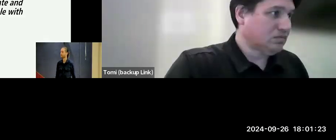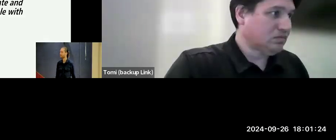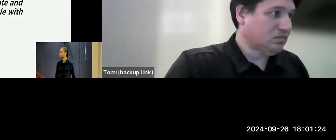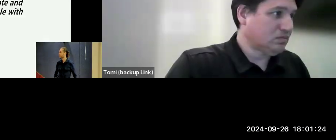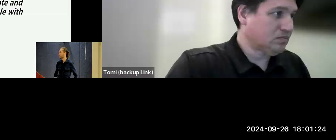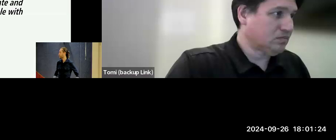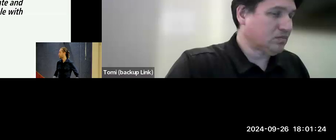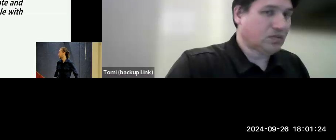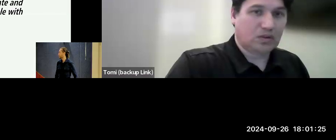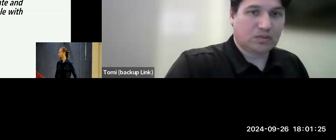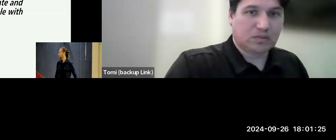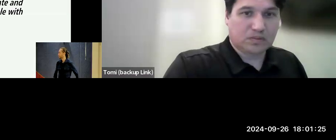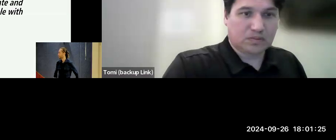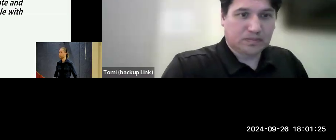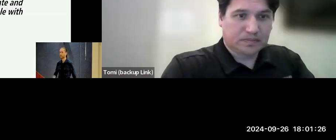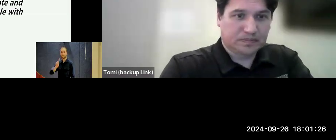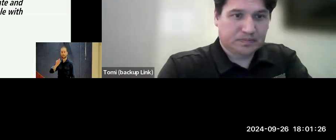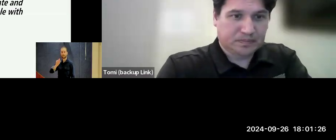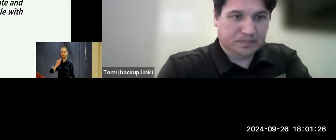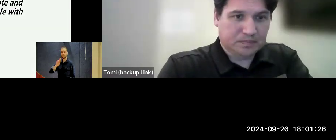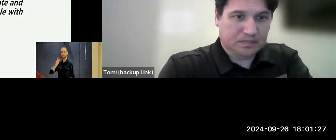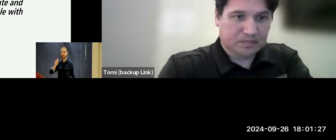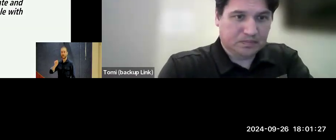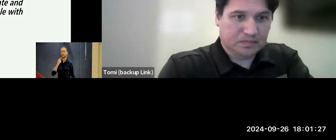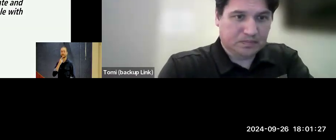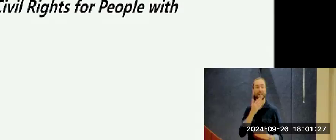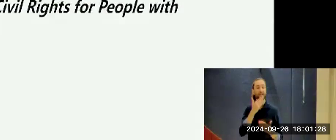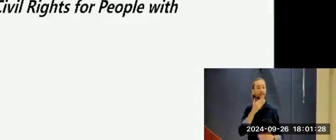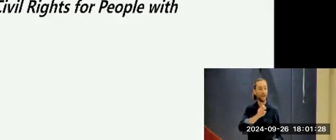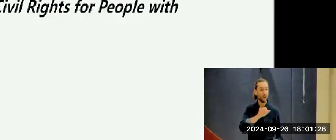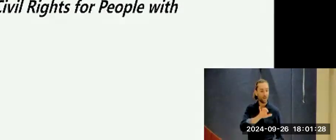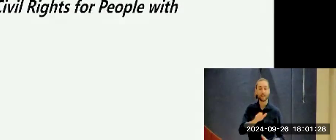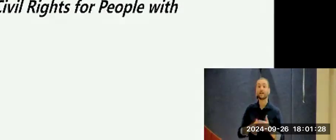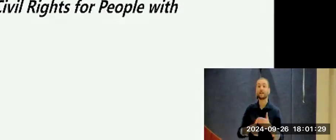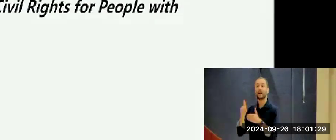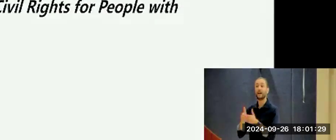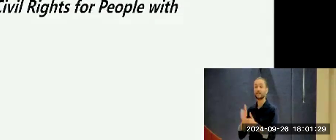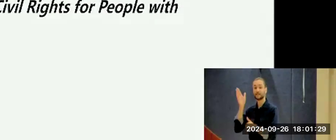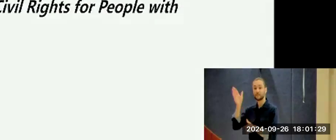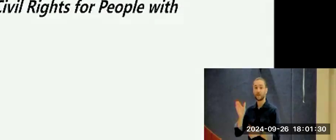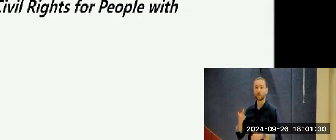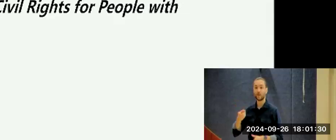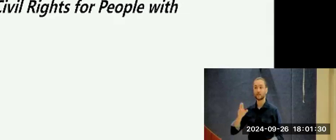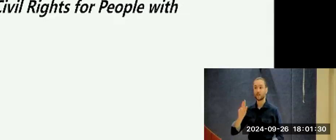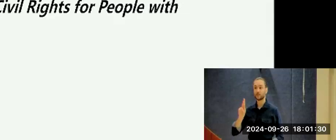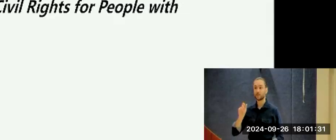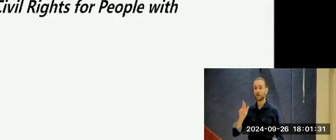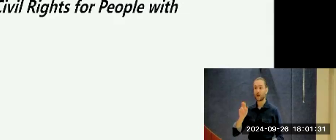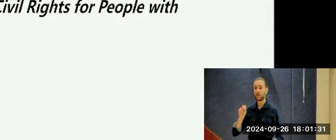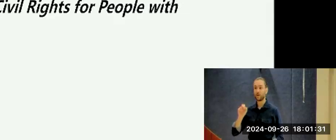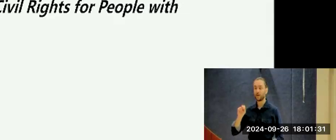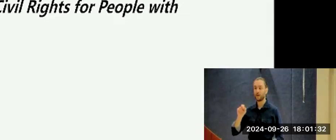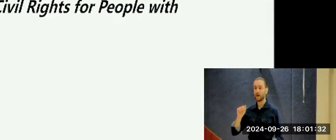Thank you so much, Eric. We're going to continue on now with our next speaker, Dr. Karen Nakamura, Haas